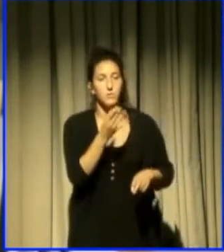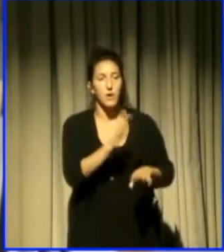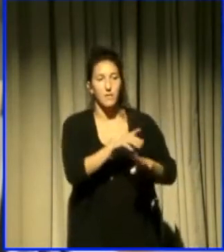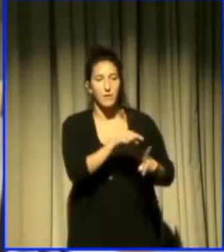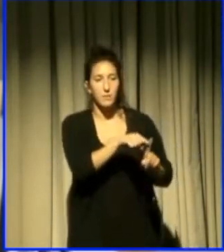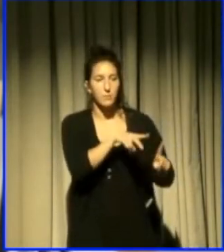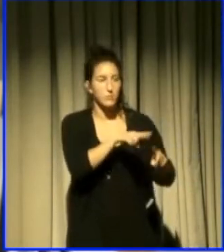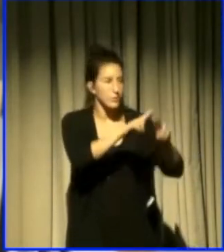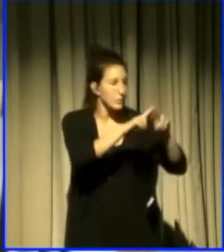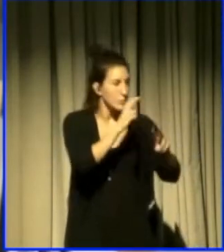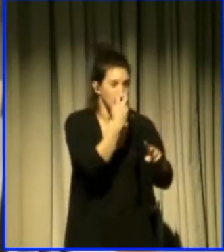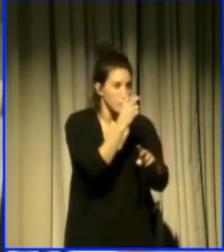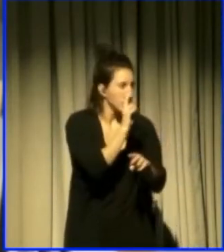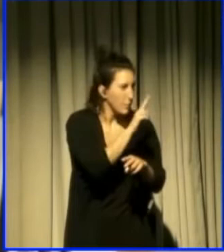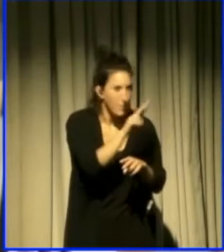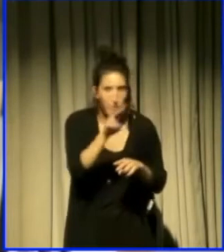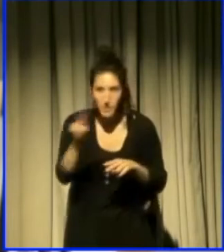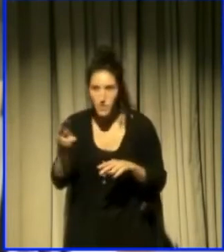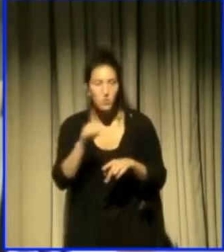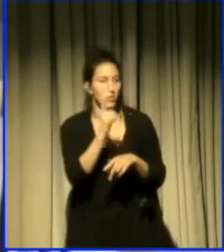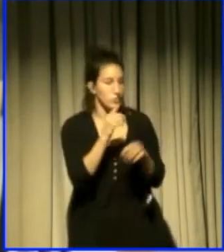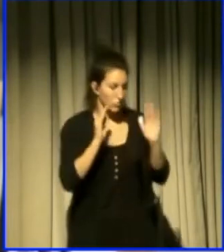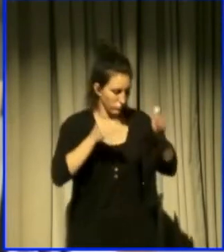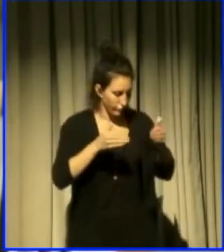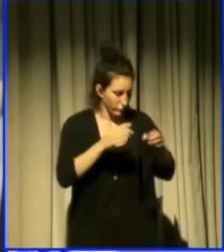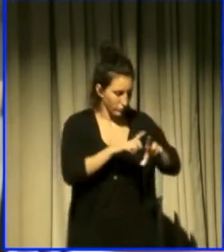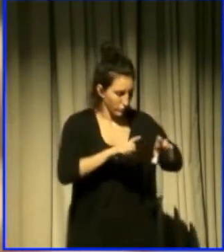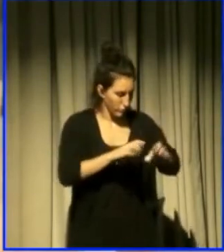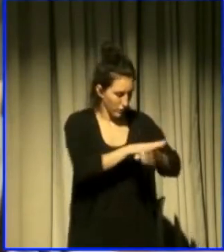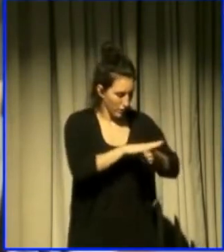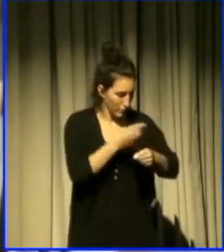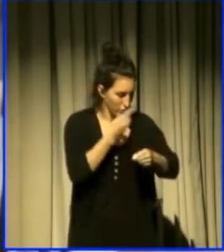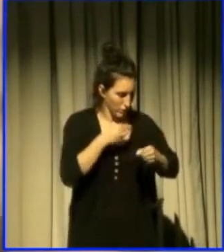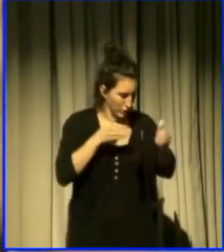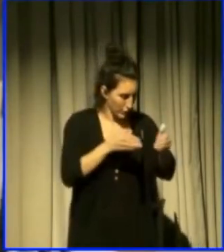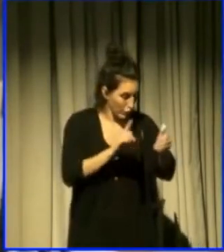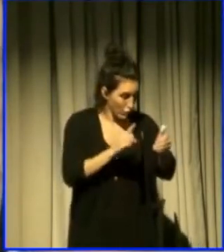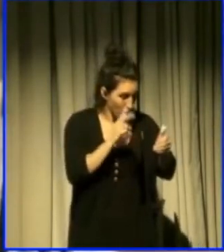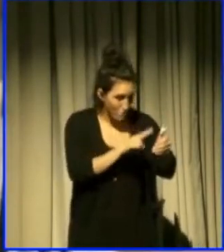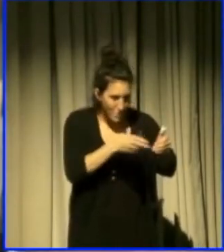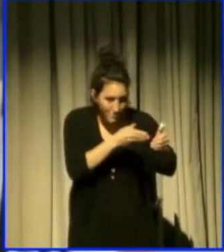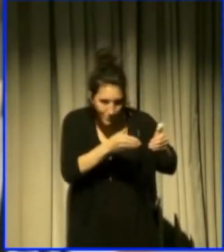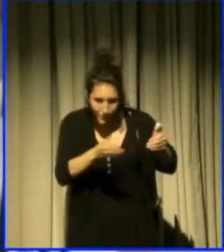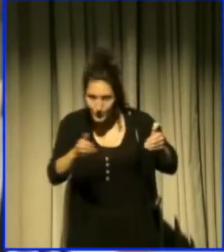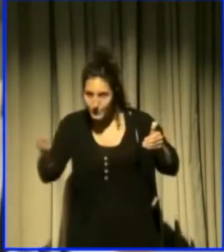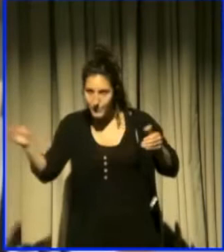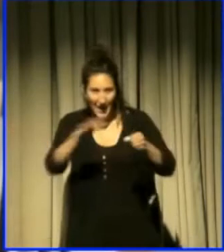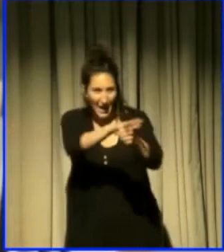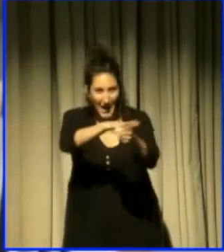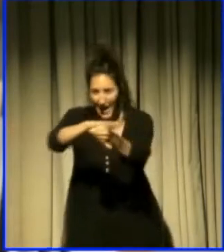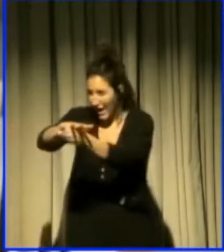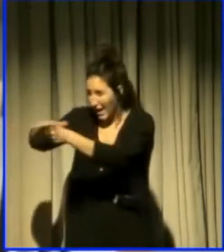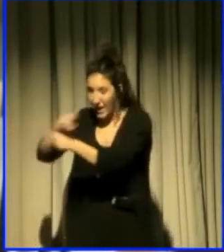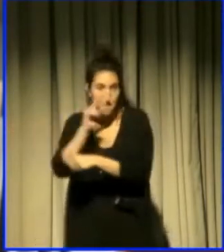own industry or your own interest, you're also going to look in all kinds of different directions to finding the